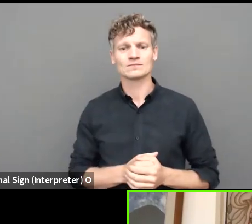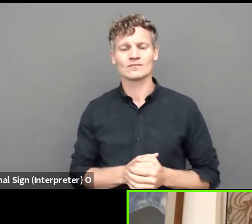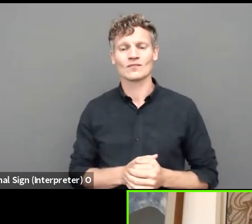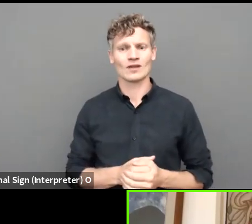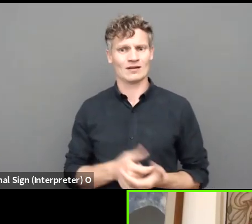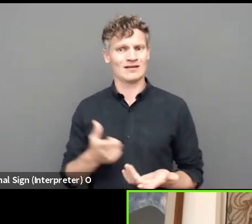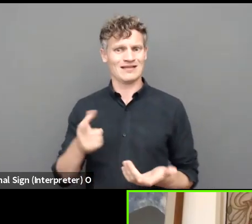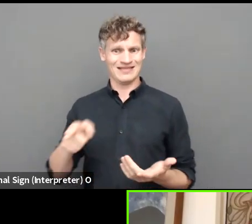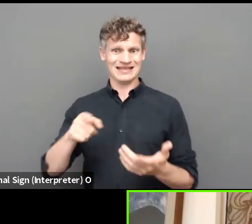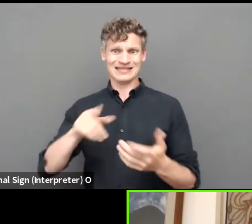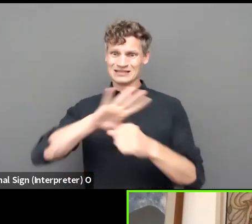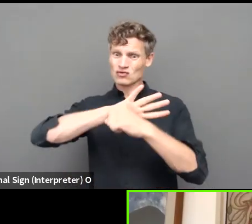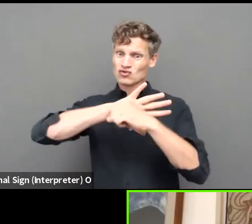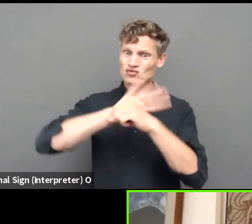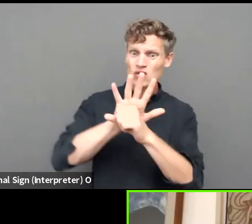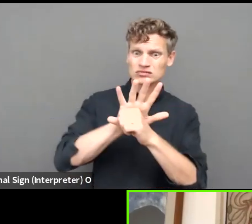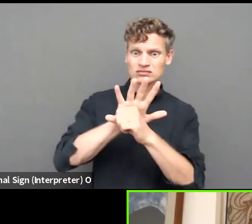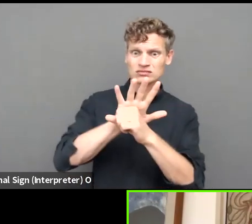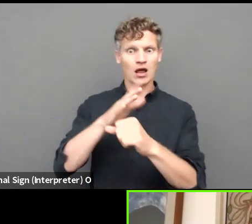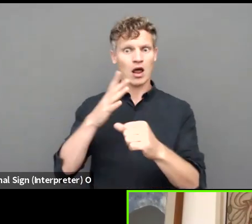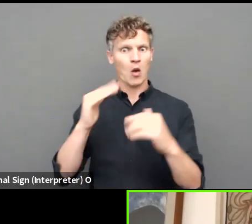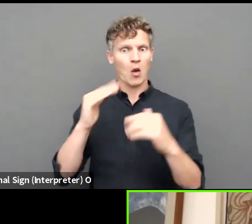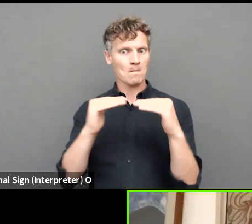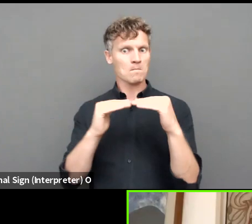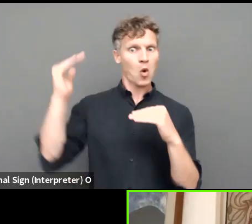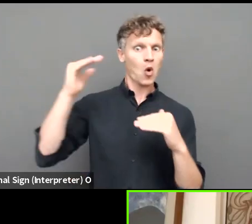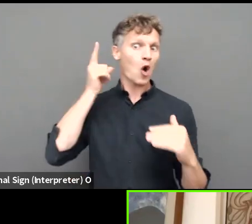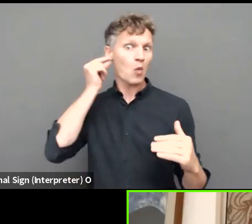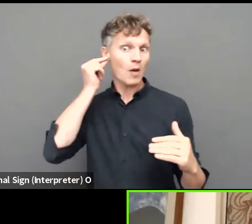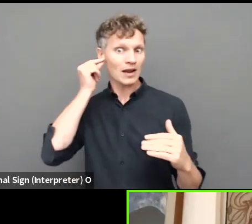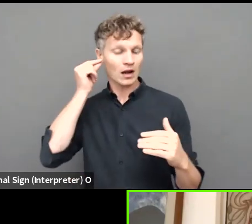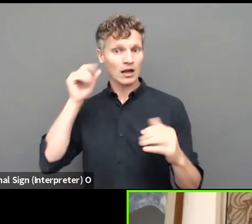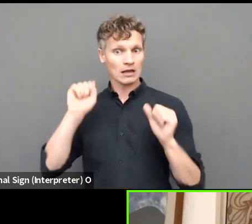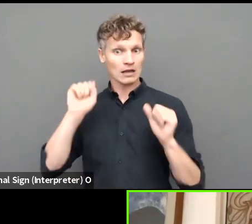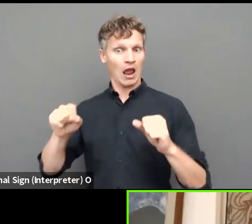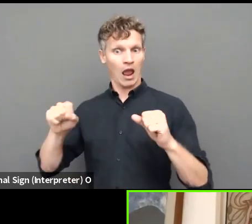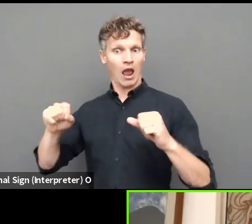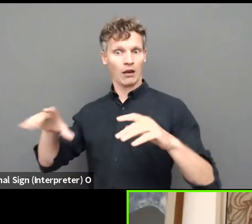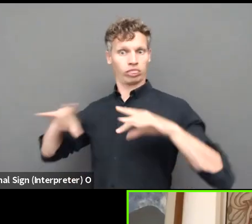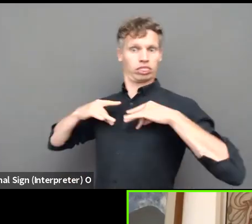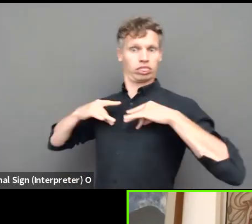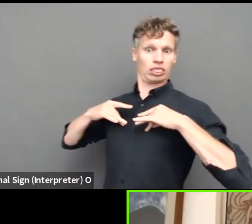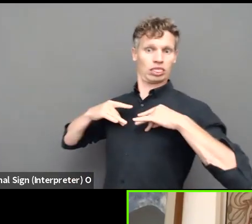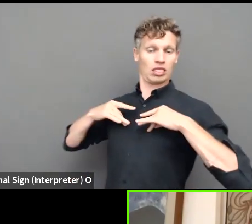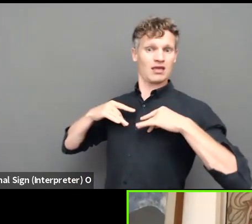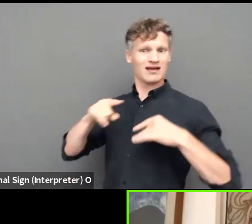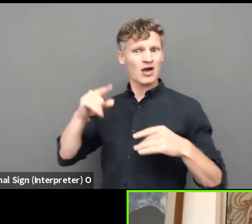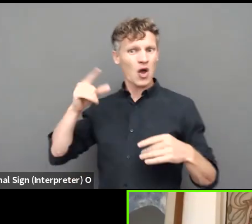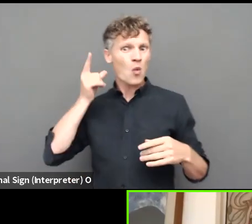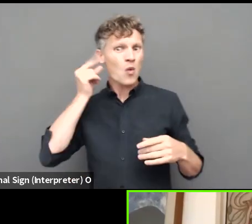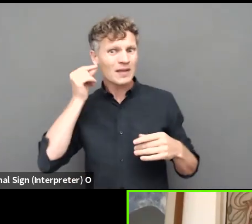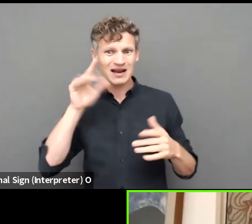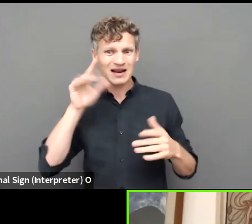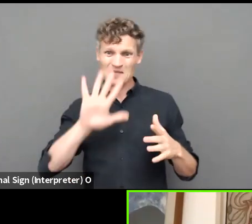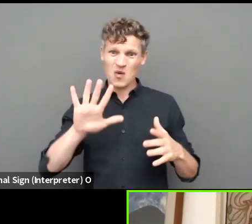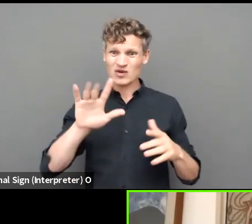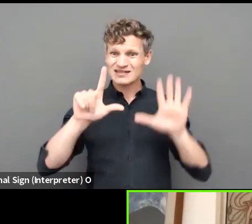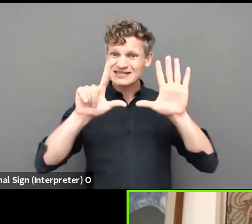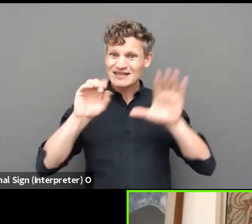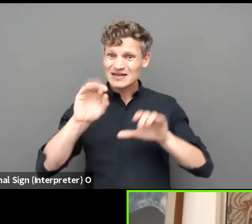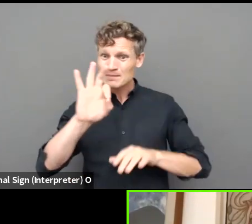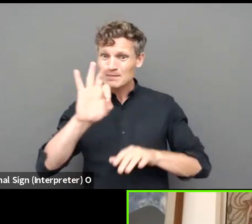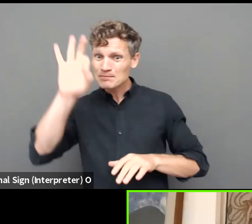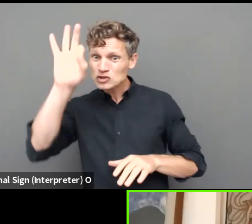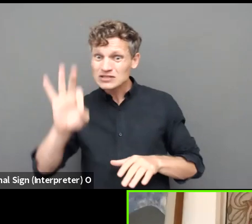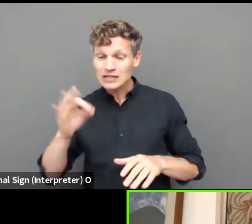to the virus because they make up almost 70% of the workforce in the health